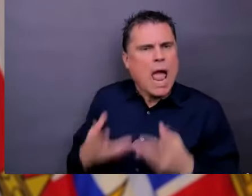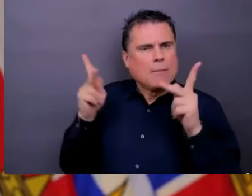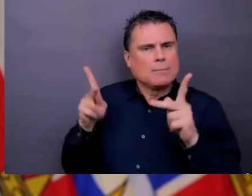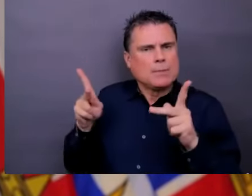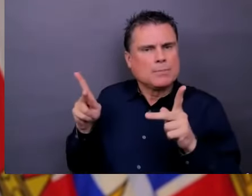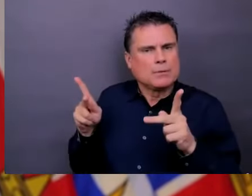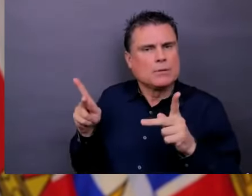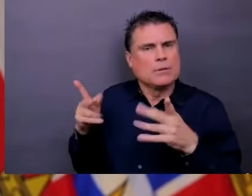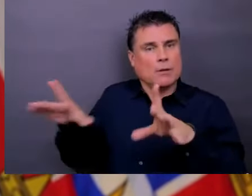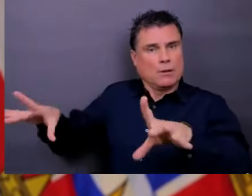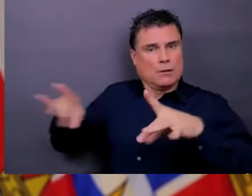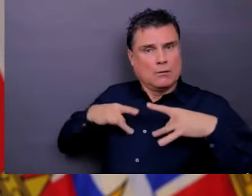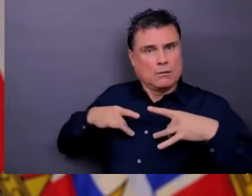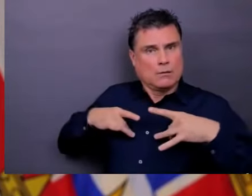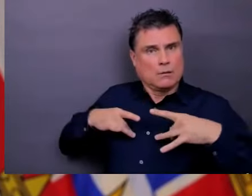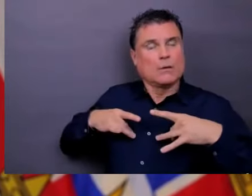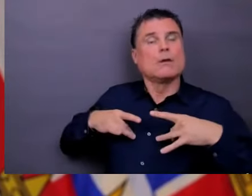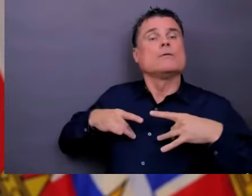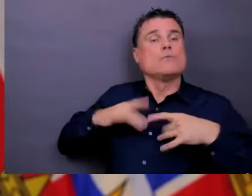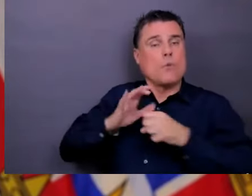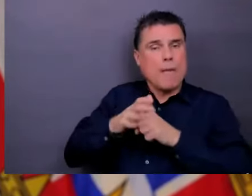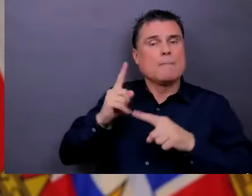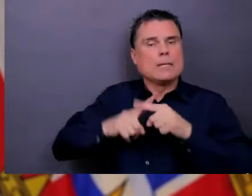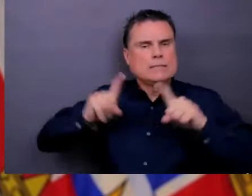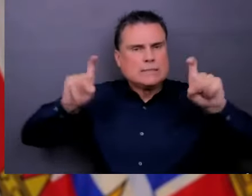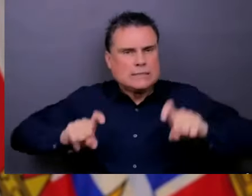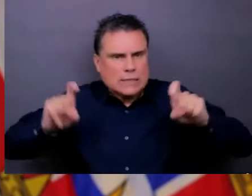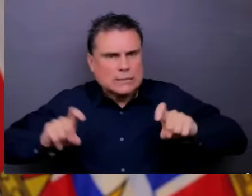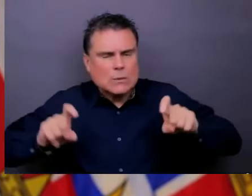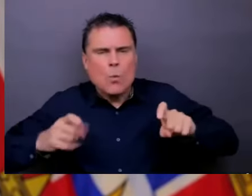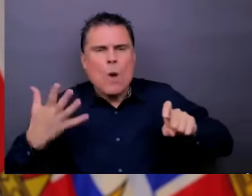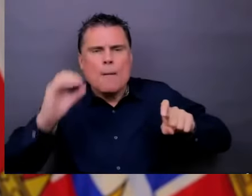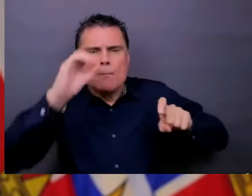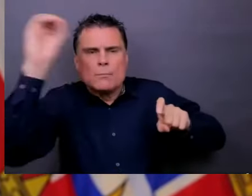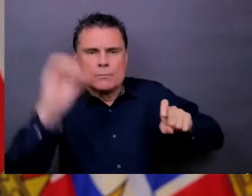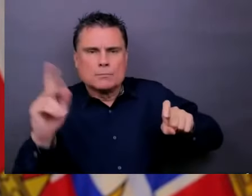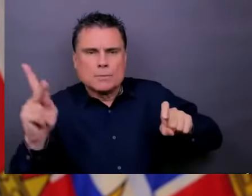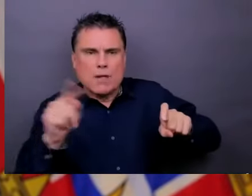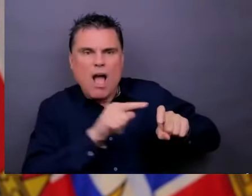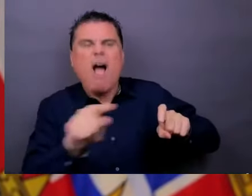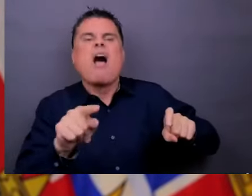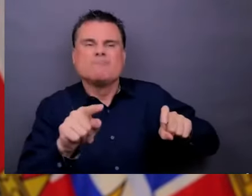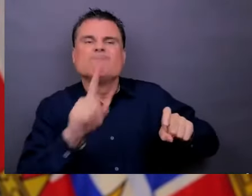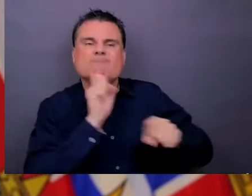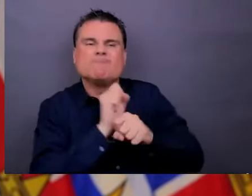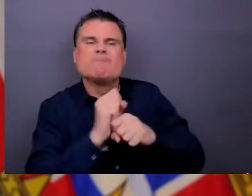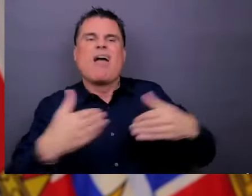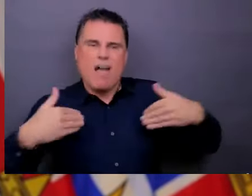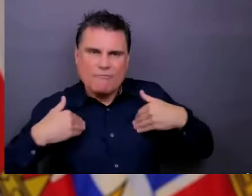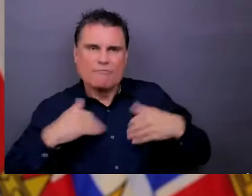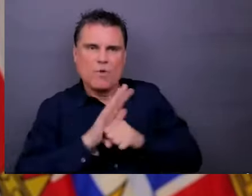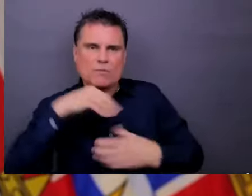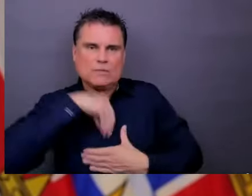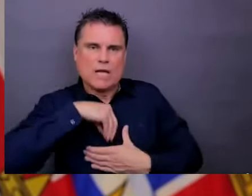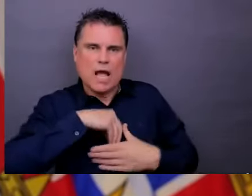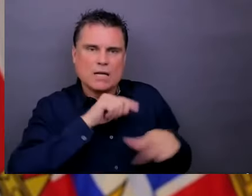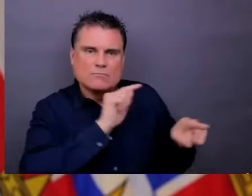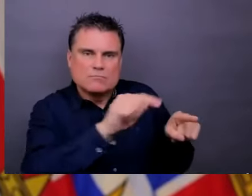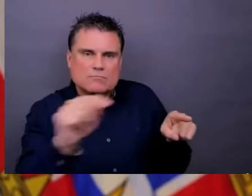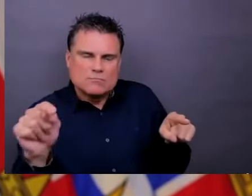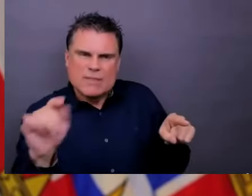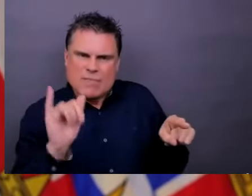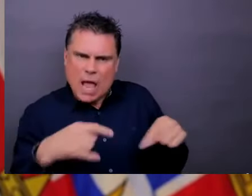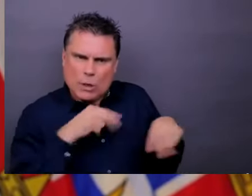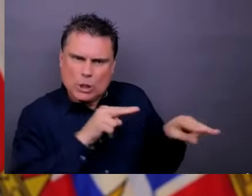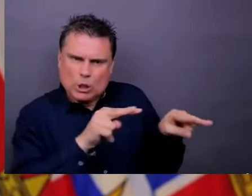positive, and the 7-day rolling average of that also is ticking up, particularly in Fraser Health. And the third thing that